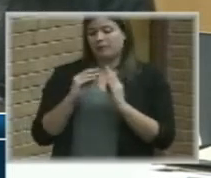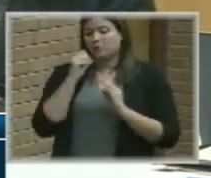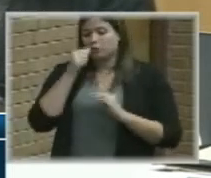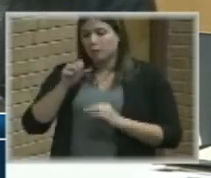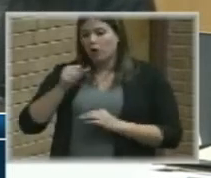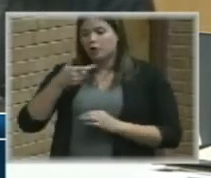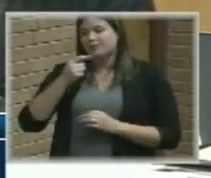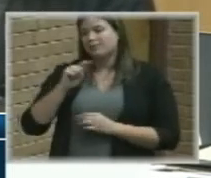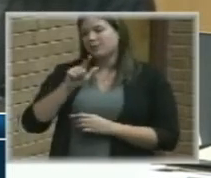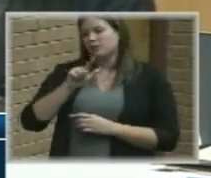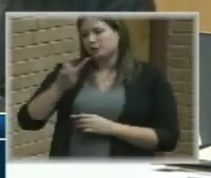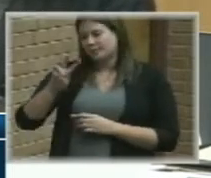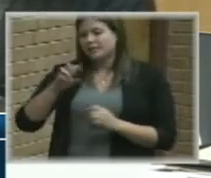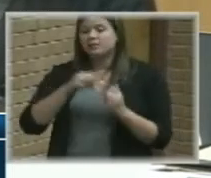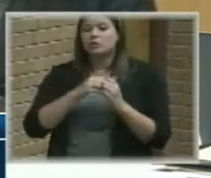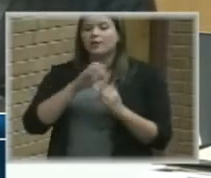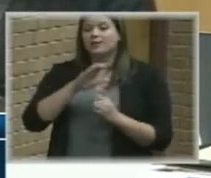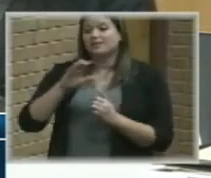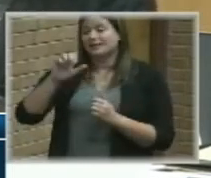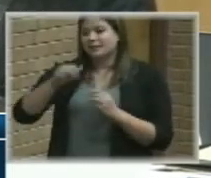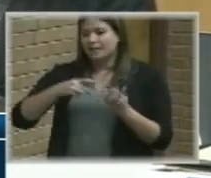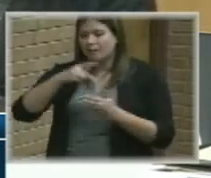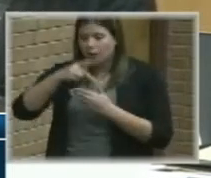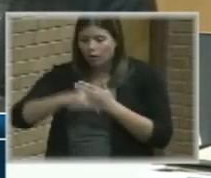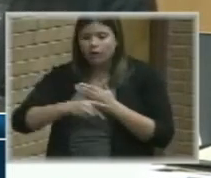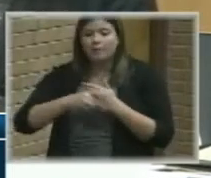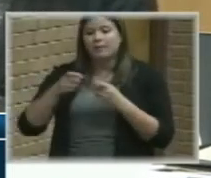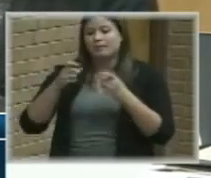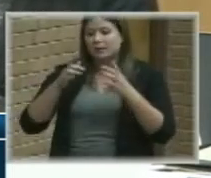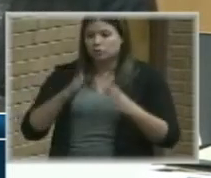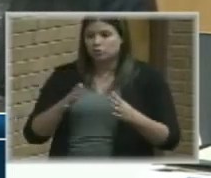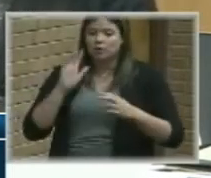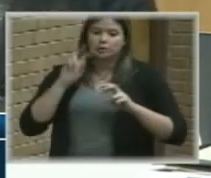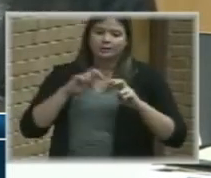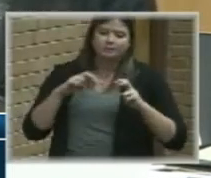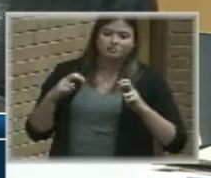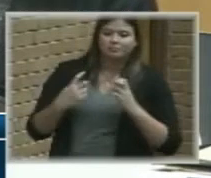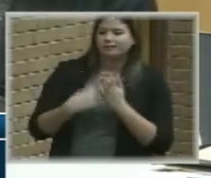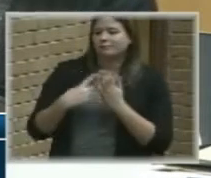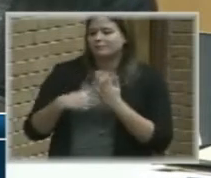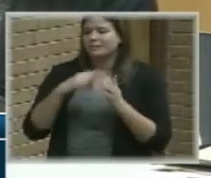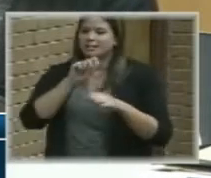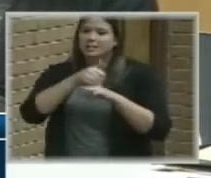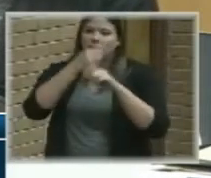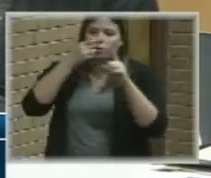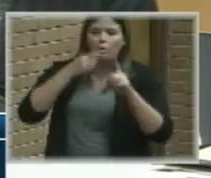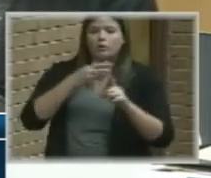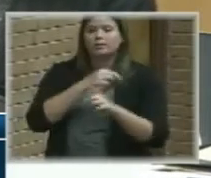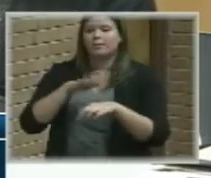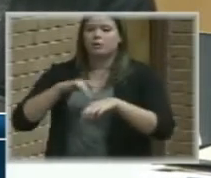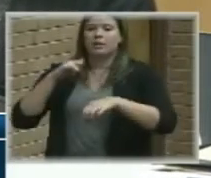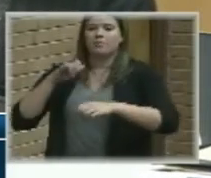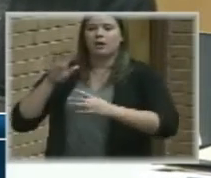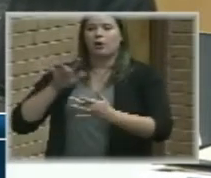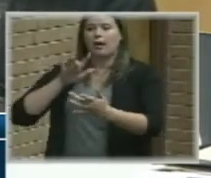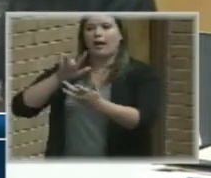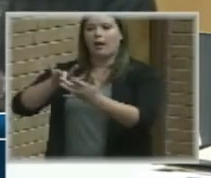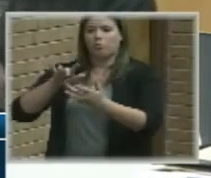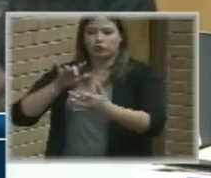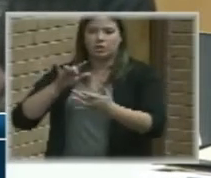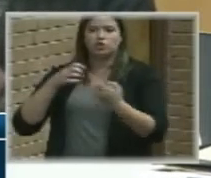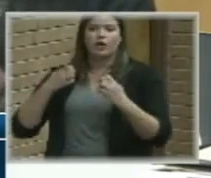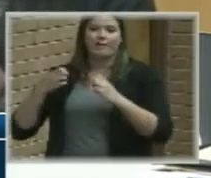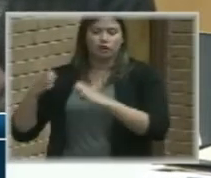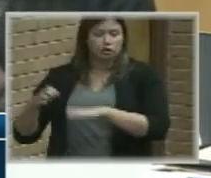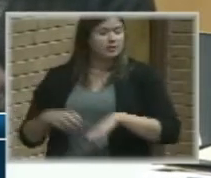September 26th, with the CCA program administrator to set goals and discuss preliminary outreach efforts.